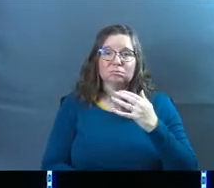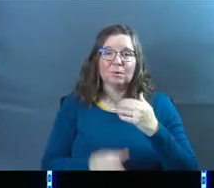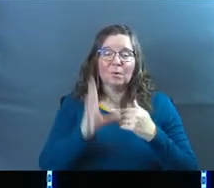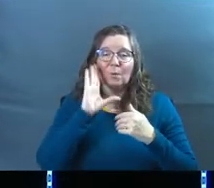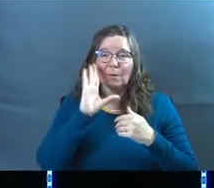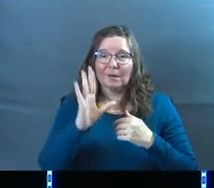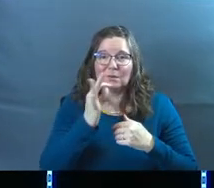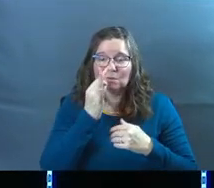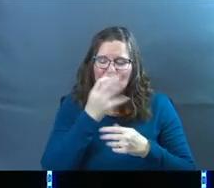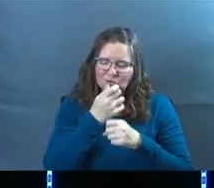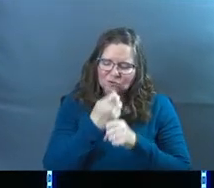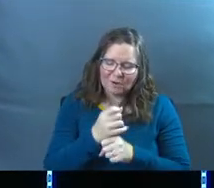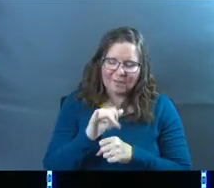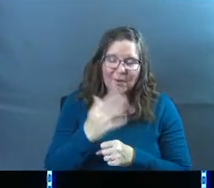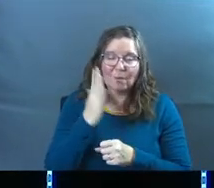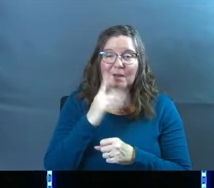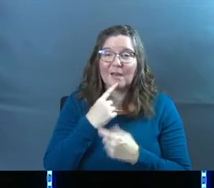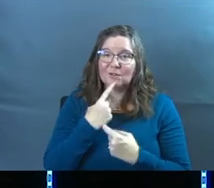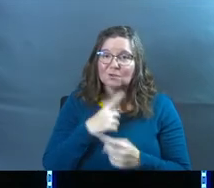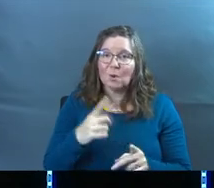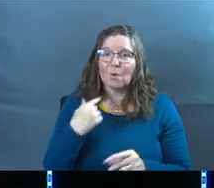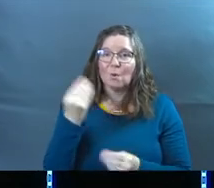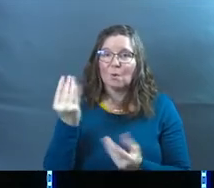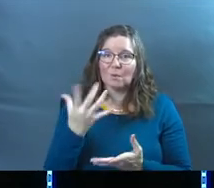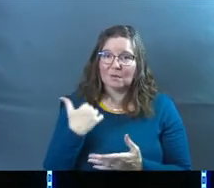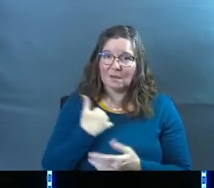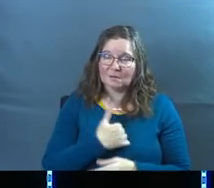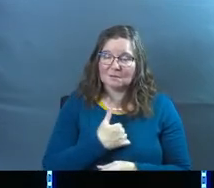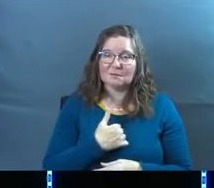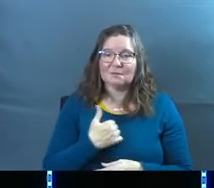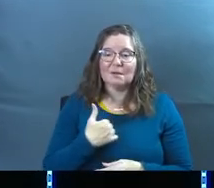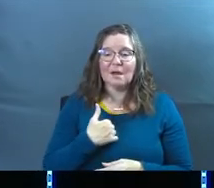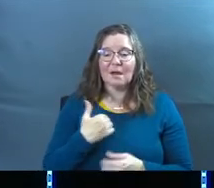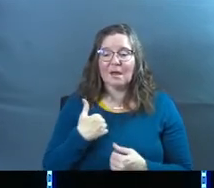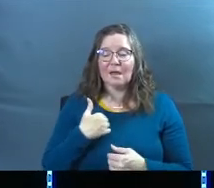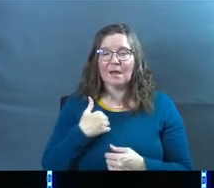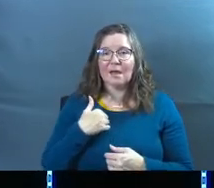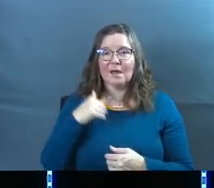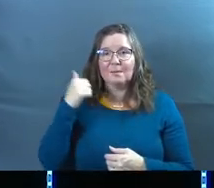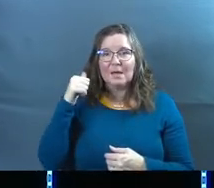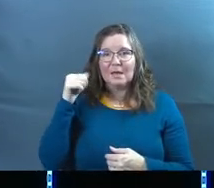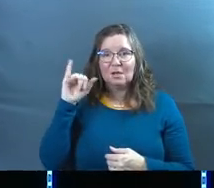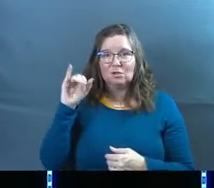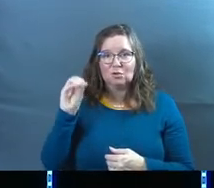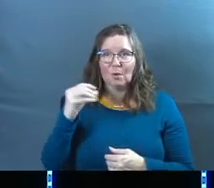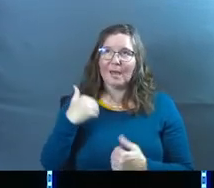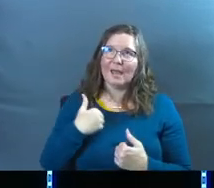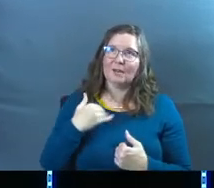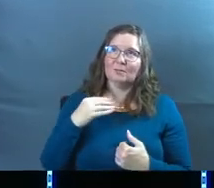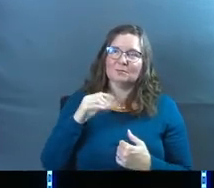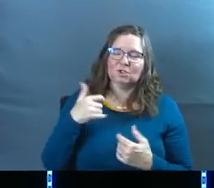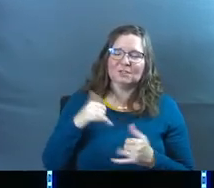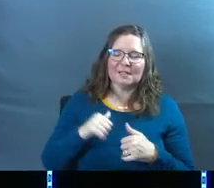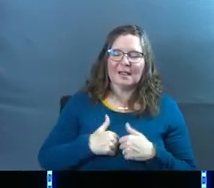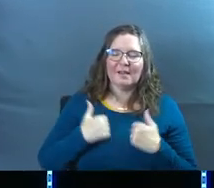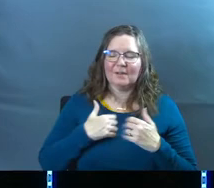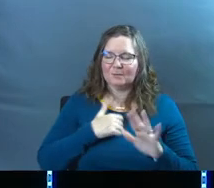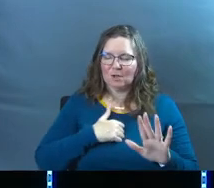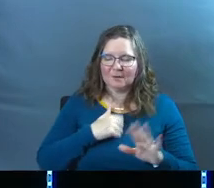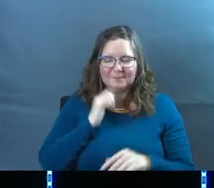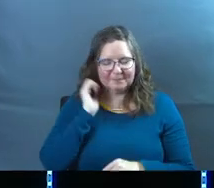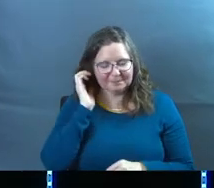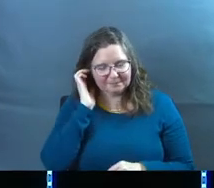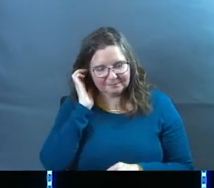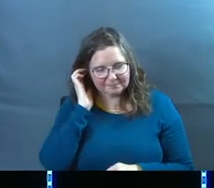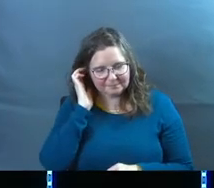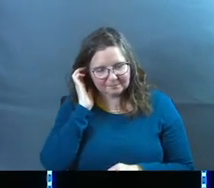And let's trust that. Let's trust what God's told us. I had a great Aunt Jo. I say had a great Aunt Jo. She's still alive. I'm sorry I use